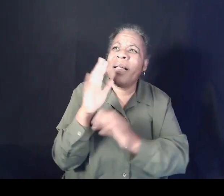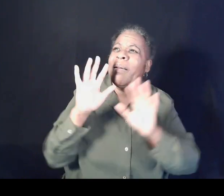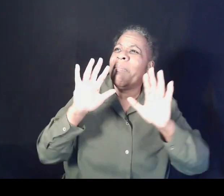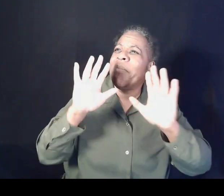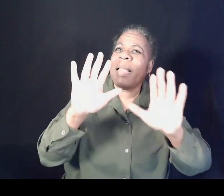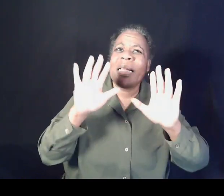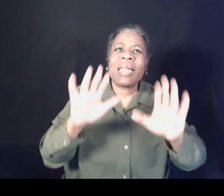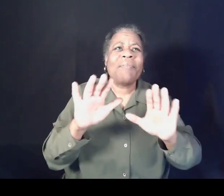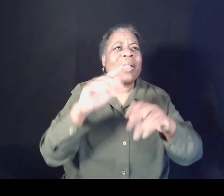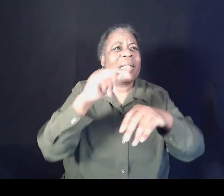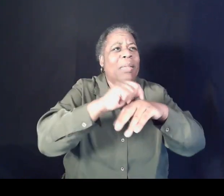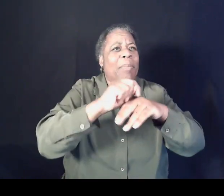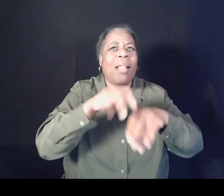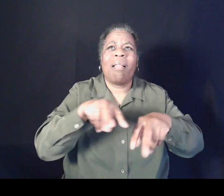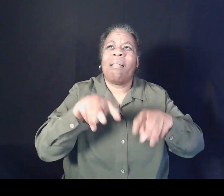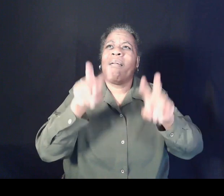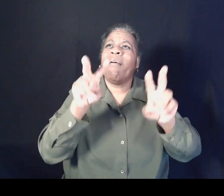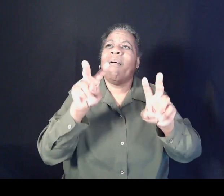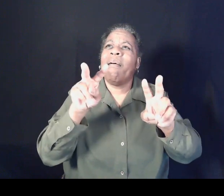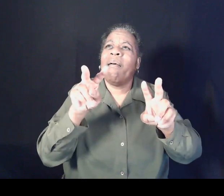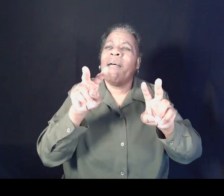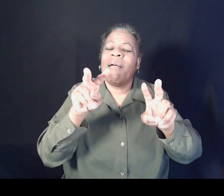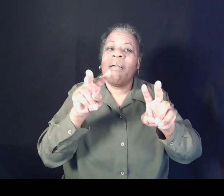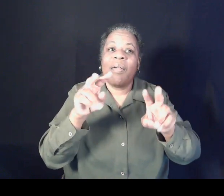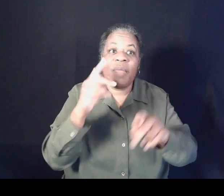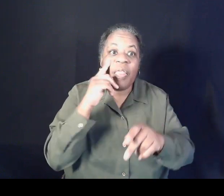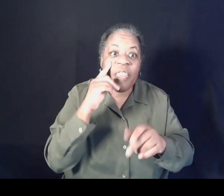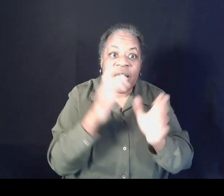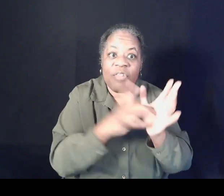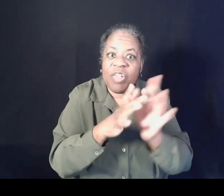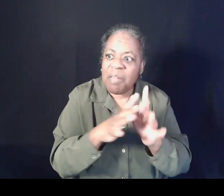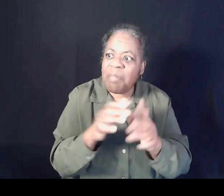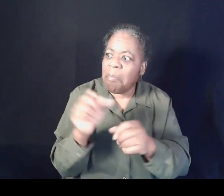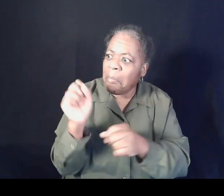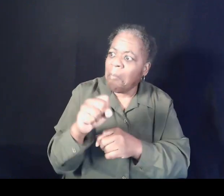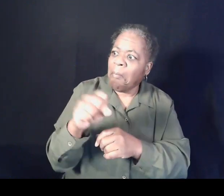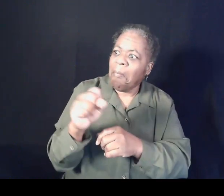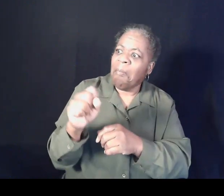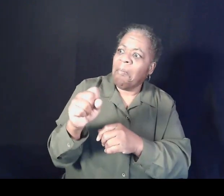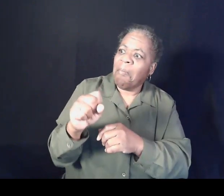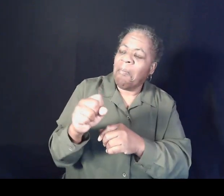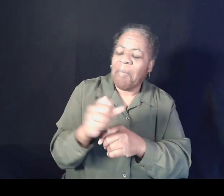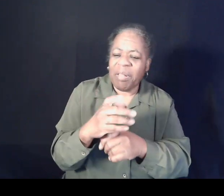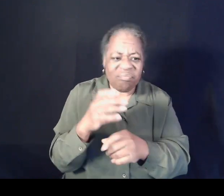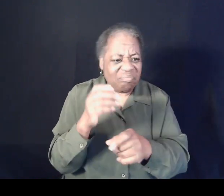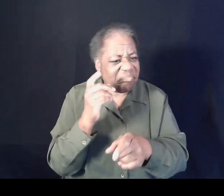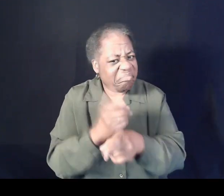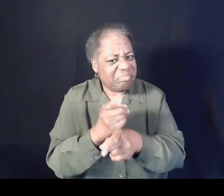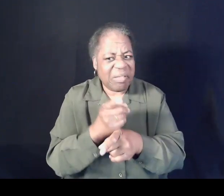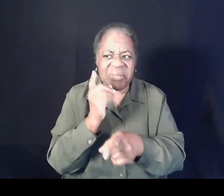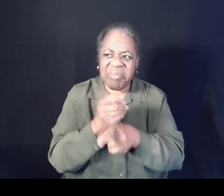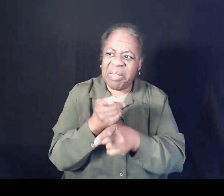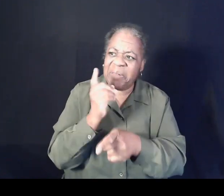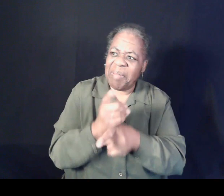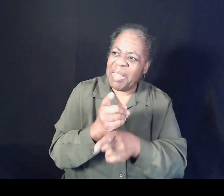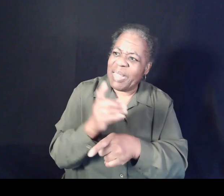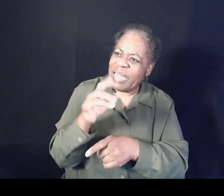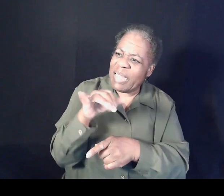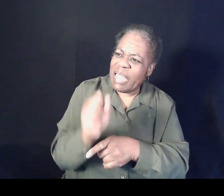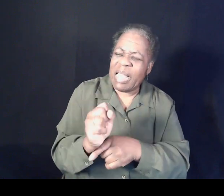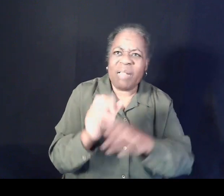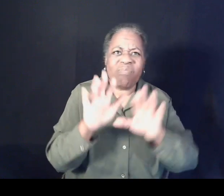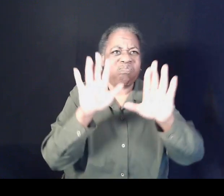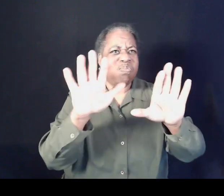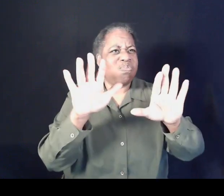this is. And you would think Jesus would affirm his declaration, maybe validate it by adding, yes, such magnificence